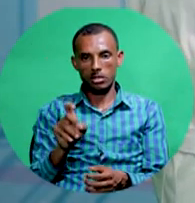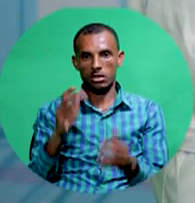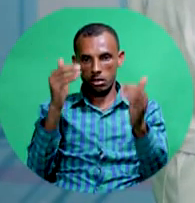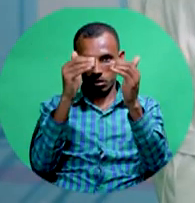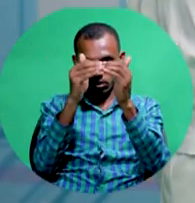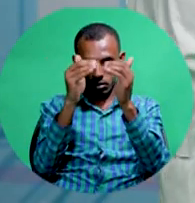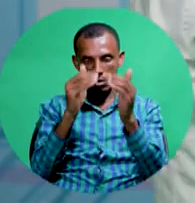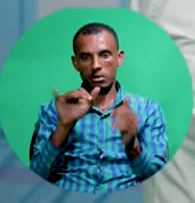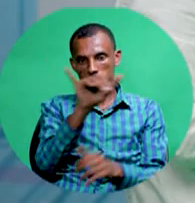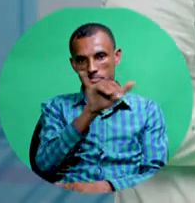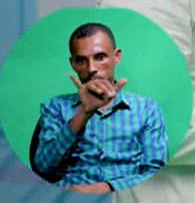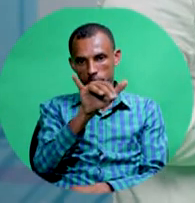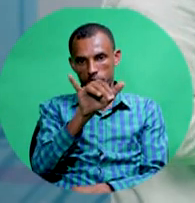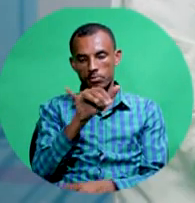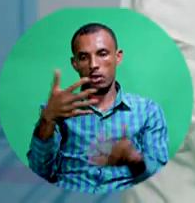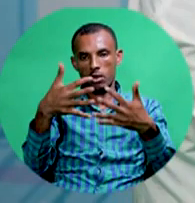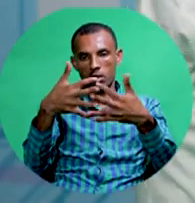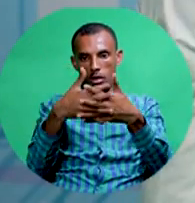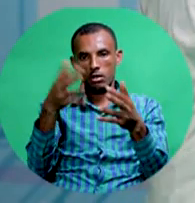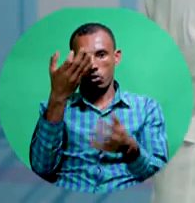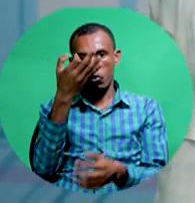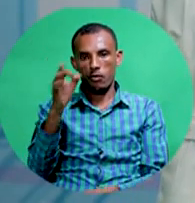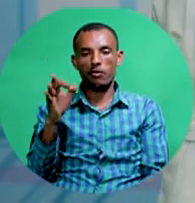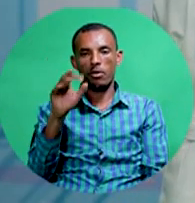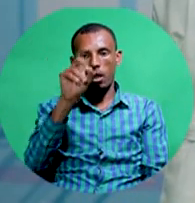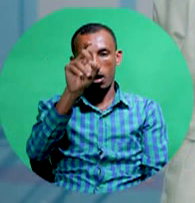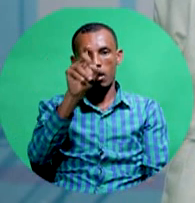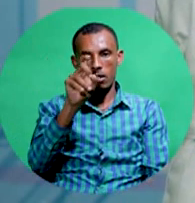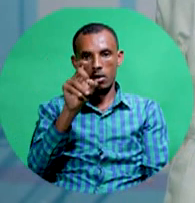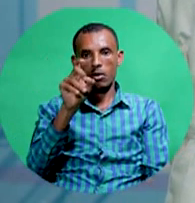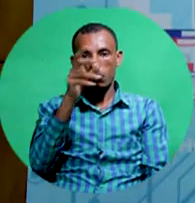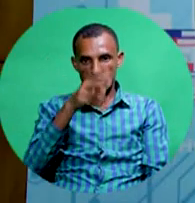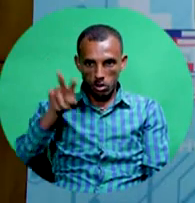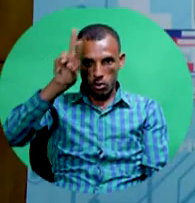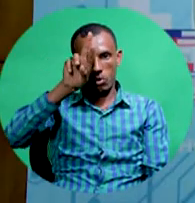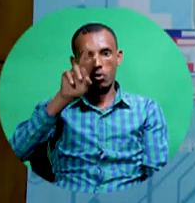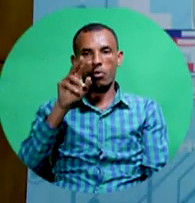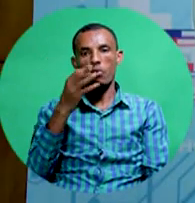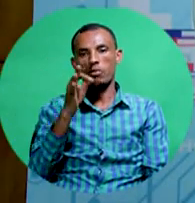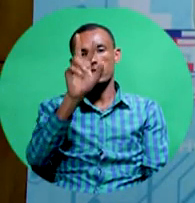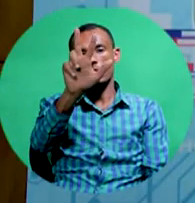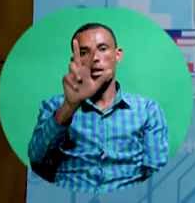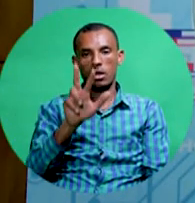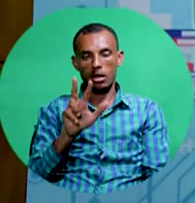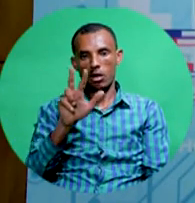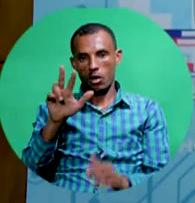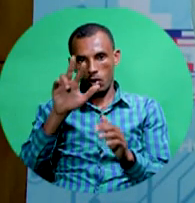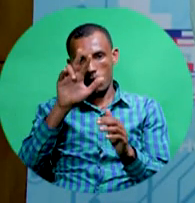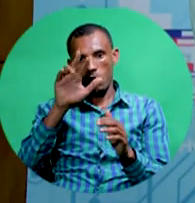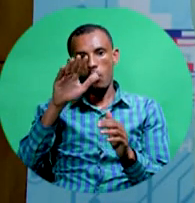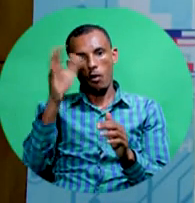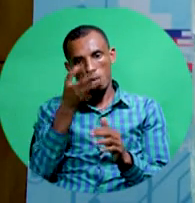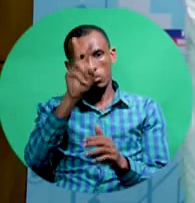is equal to the same as the integration of x the power of 3 over